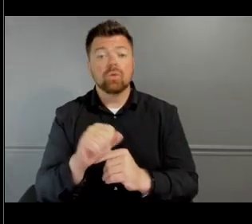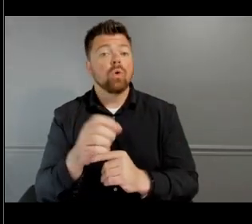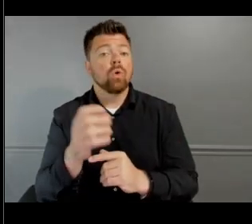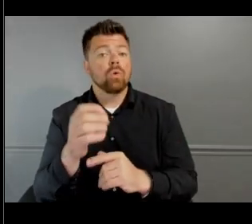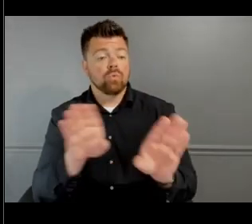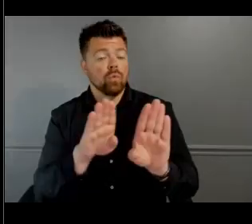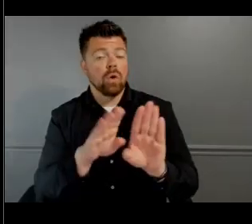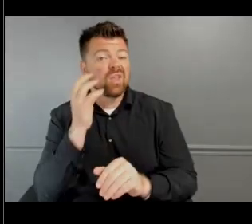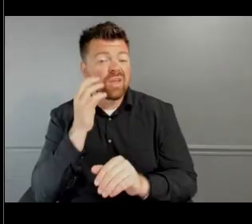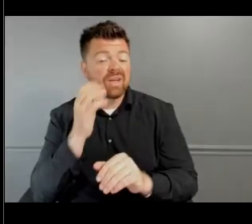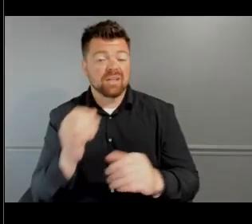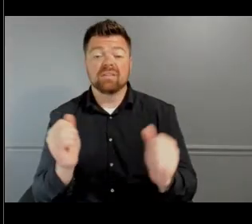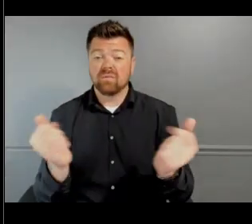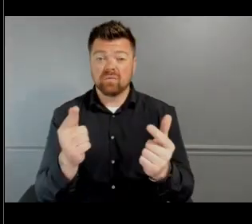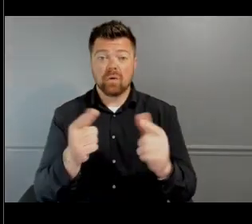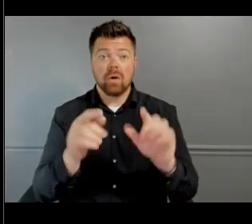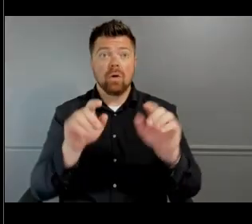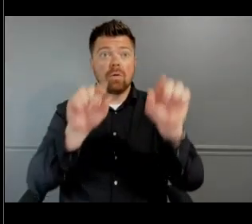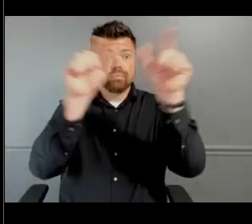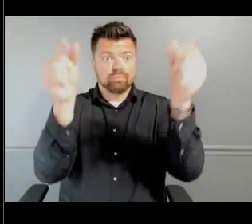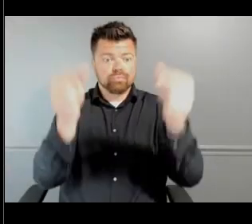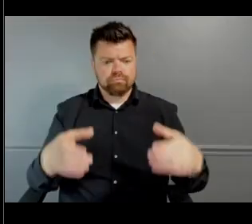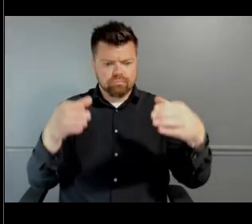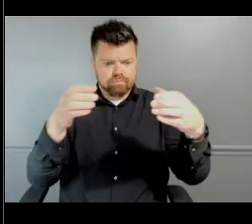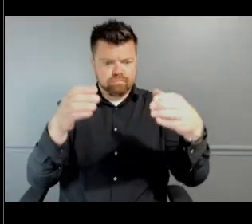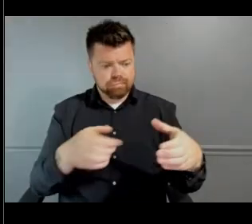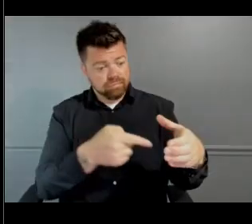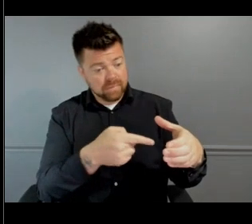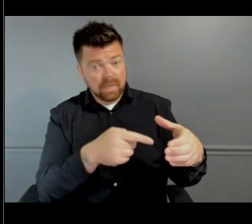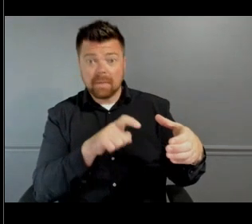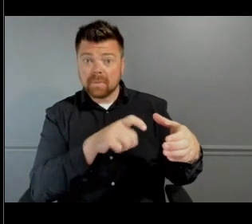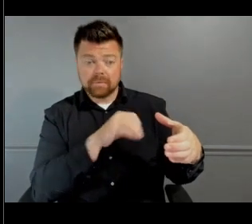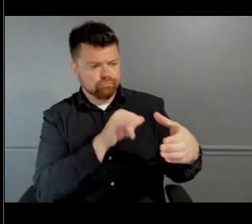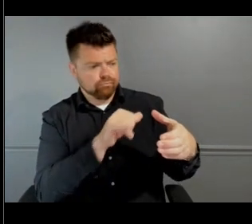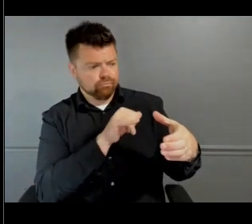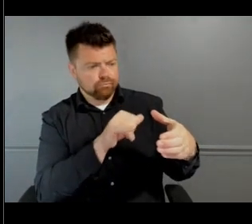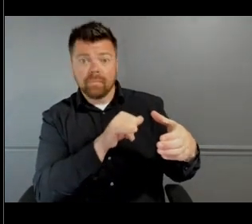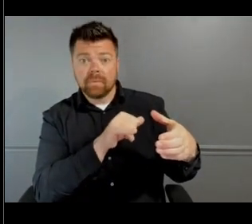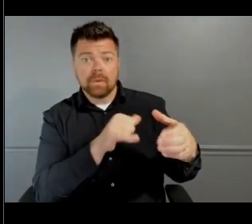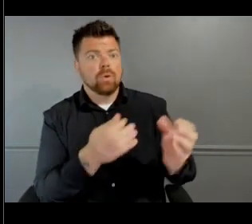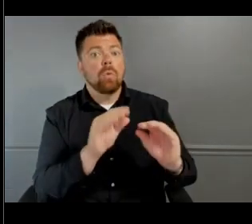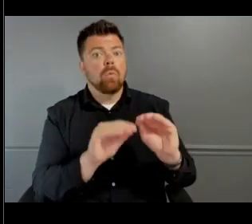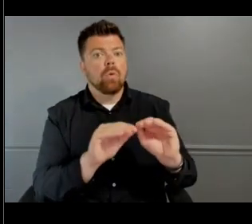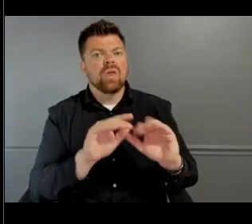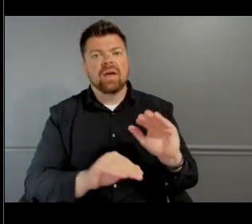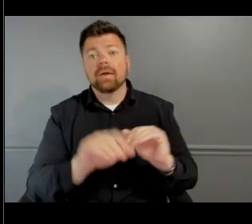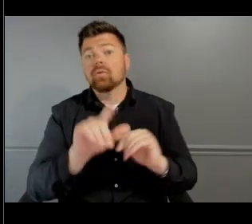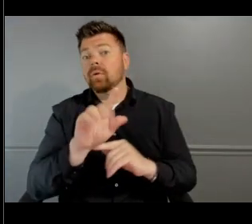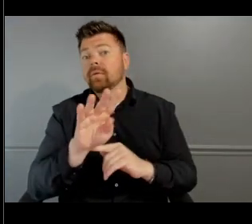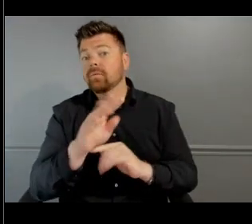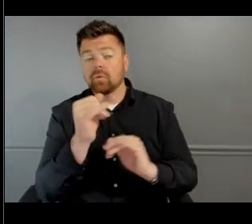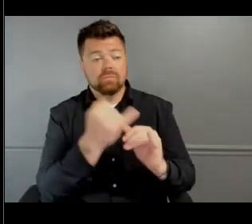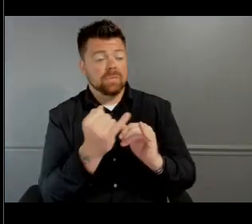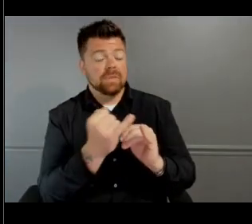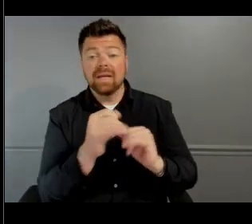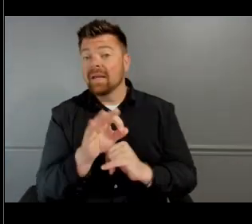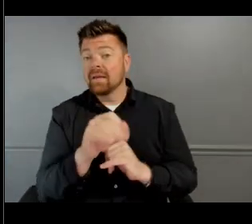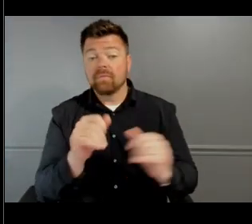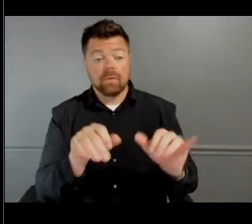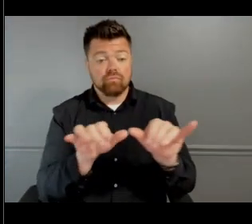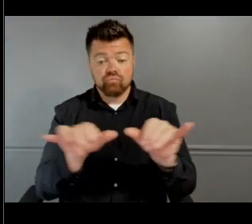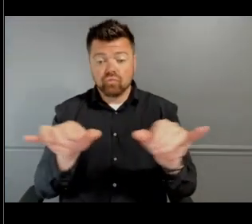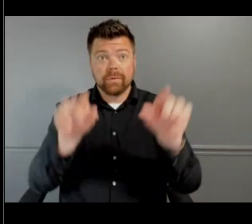cased openings must be no greater than 24 inches if the width of the doorway